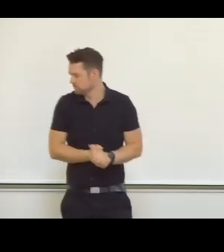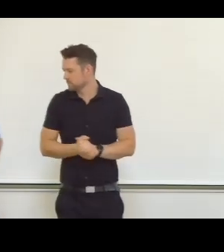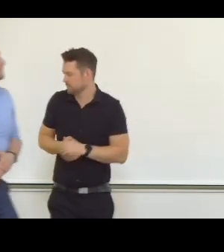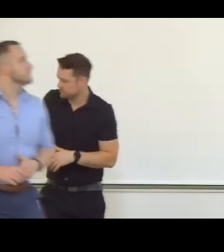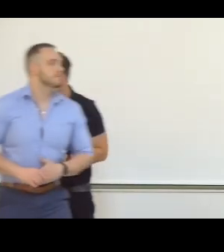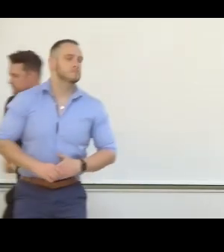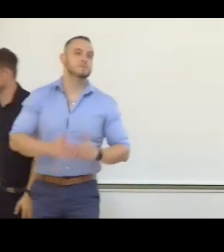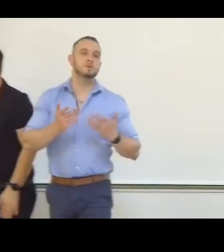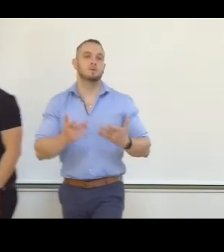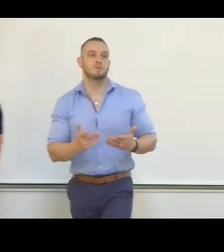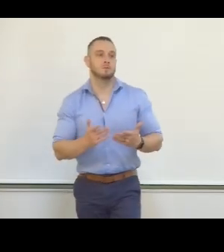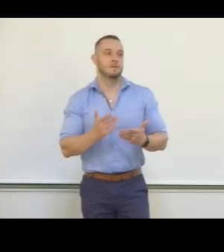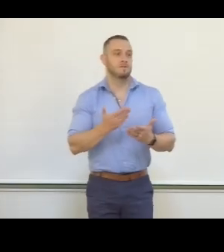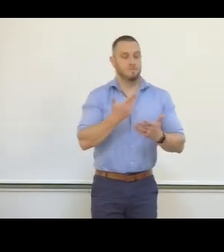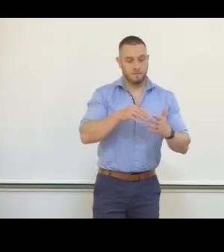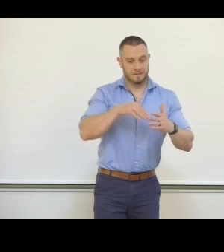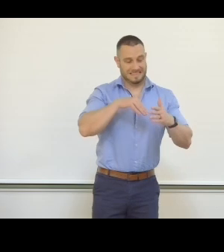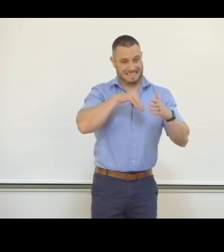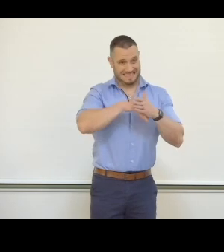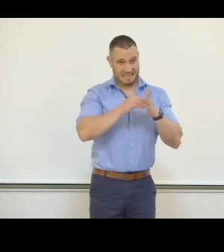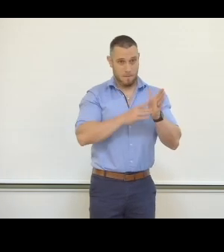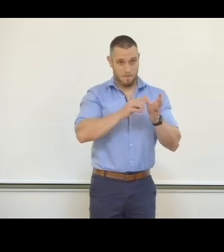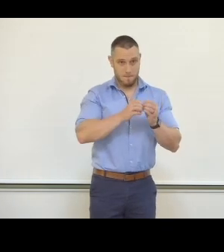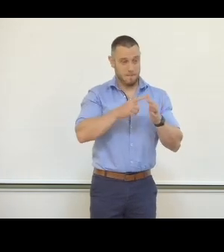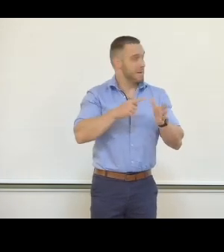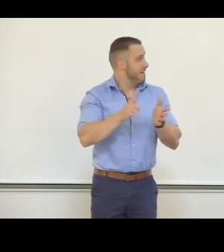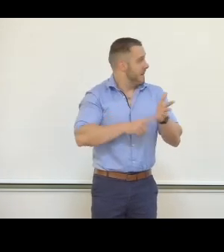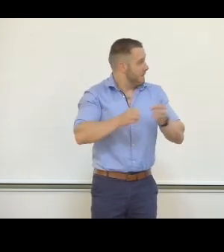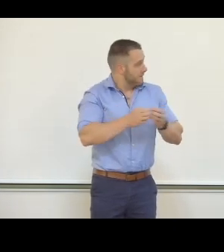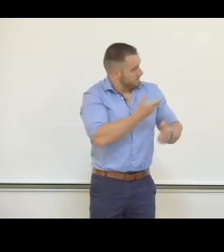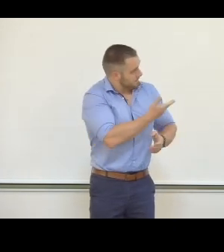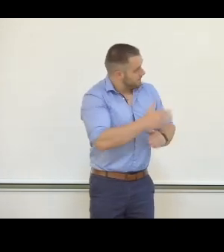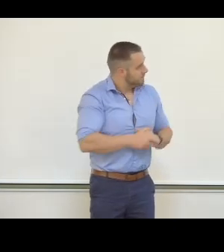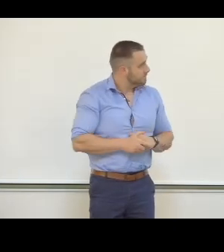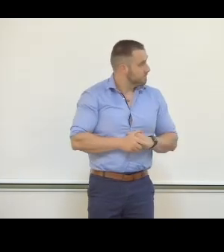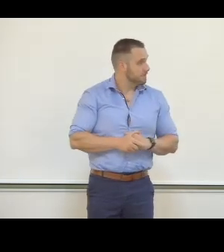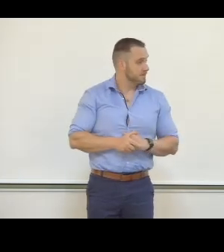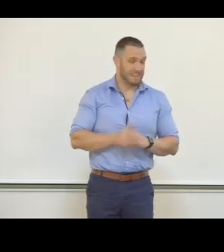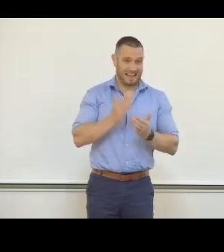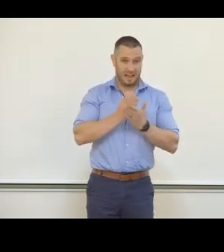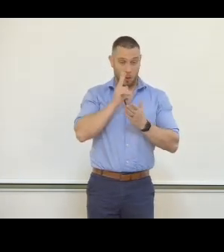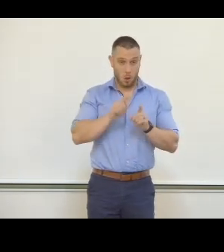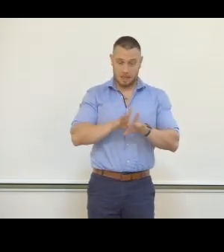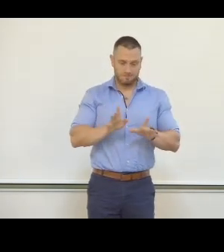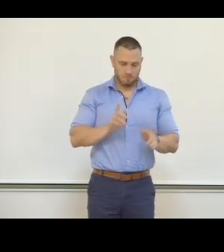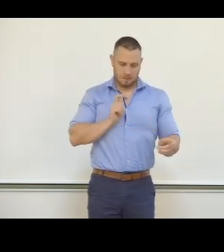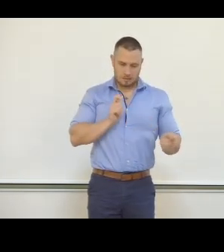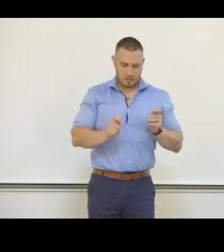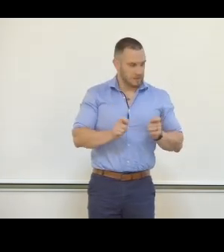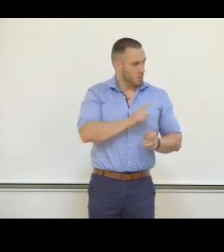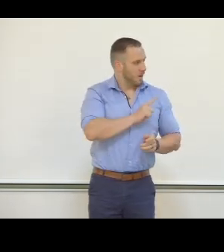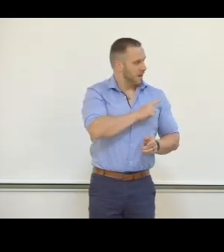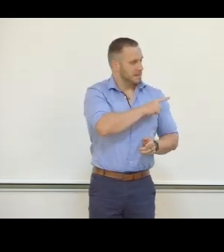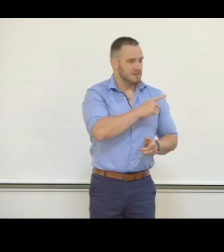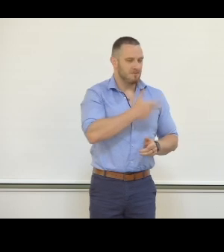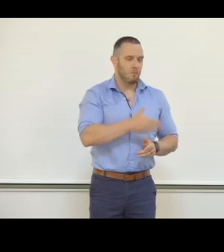So a brief impression from inside the MaMBA laboratory. It does not actually look like this anymore. This is from the time